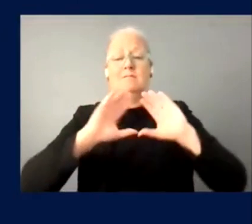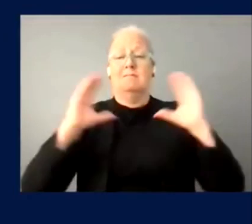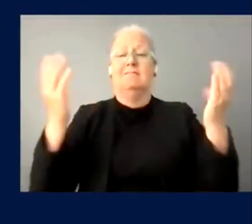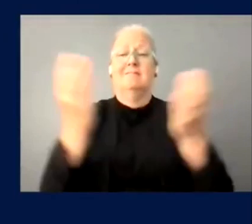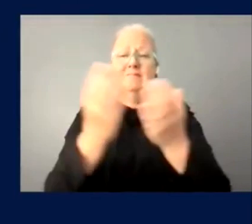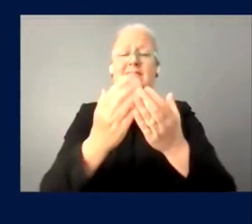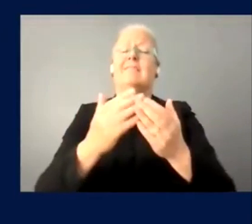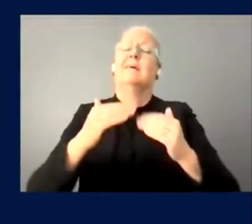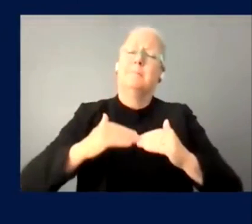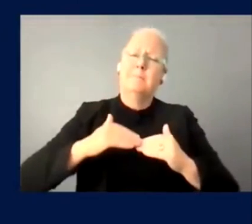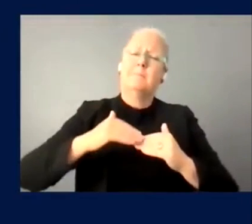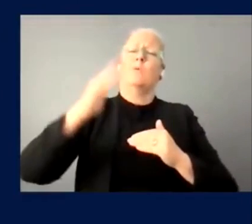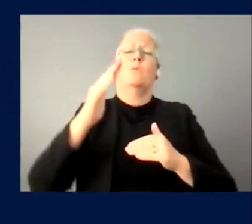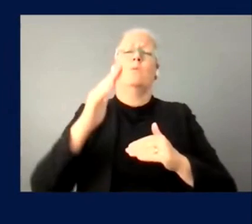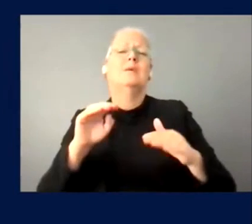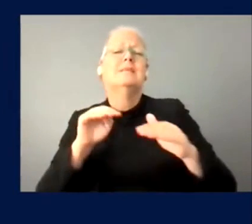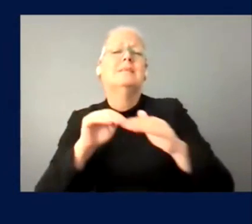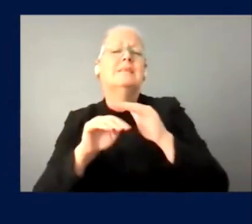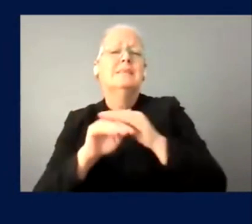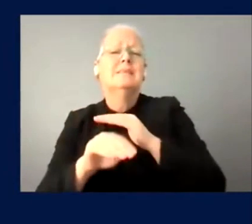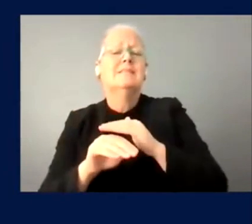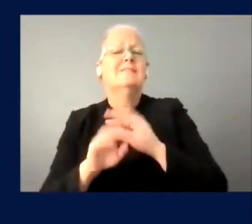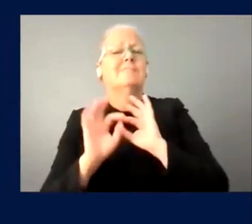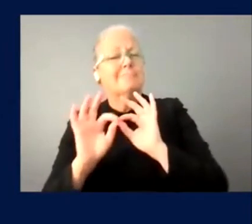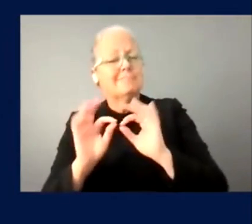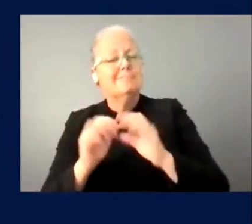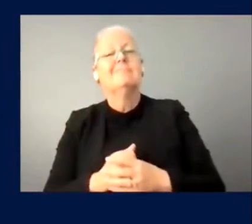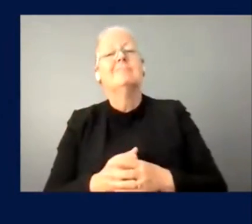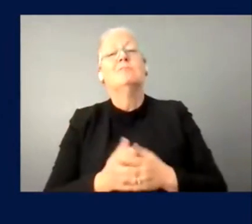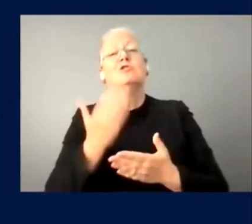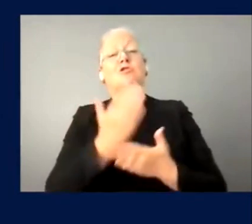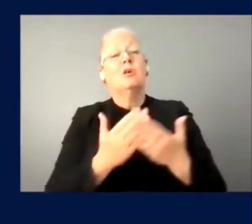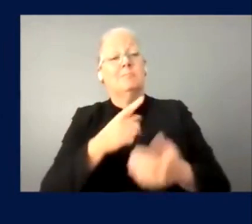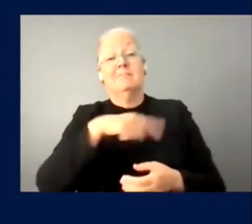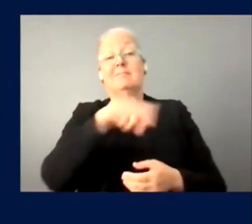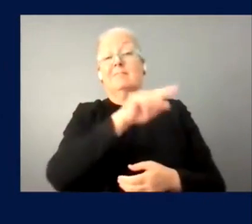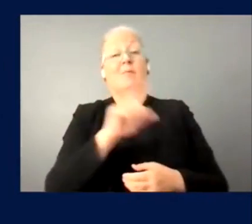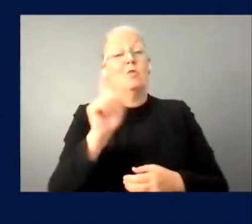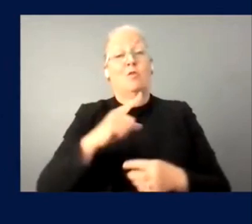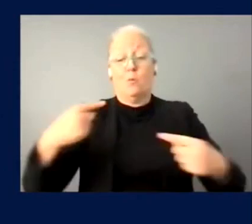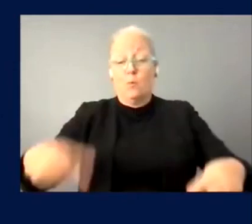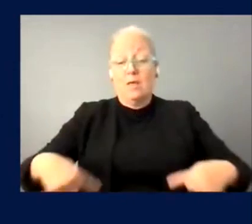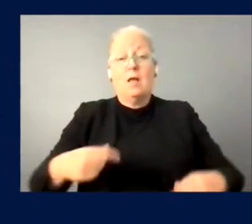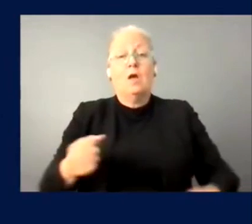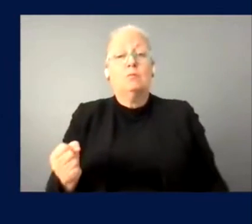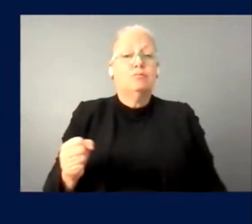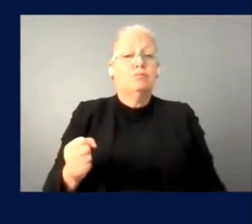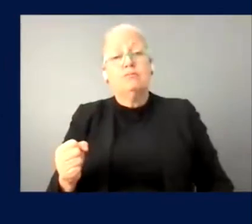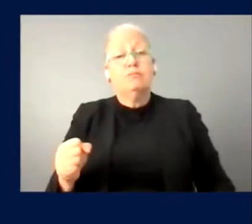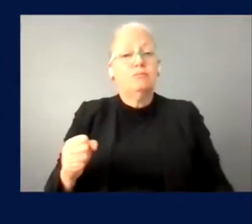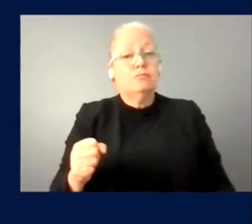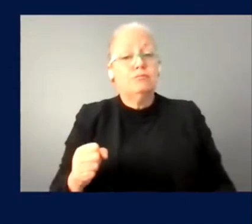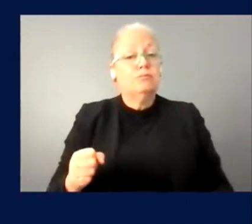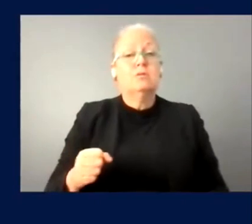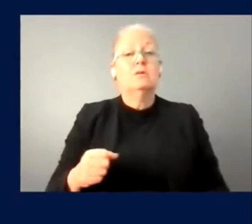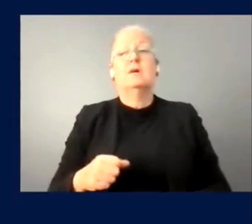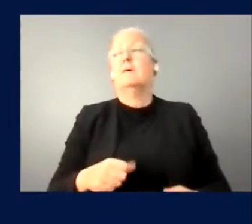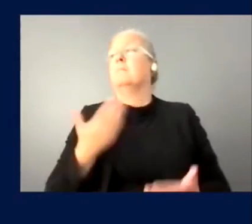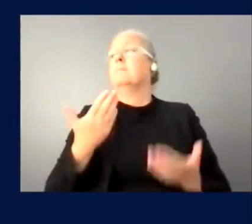there's certain people won't be using a wheelchair accessible toilet for the size or for